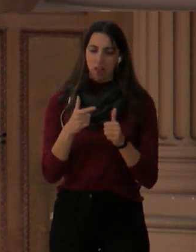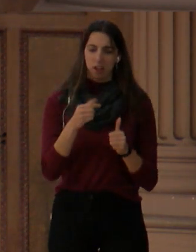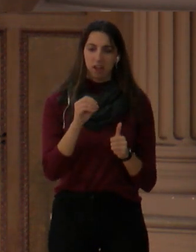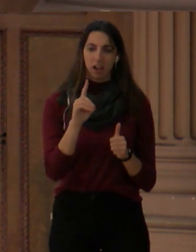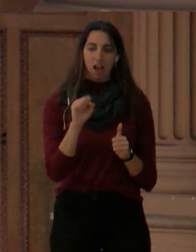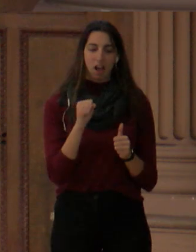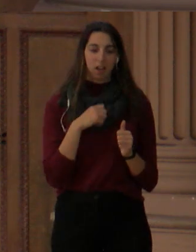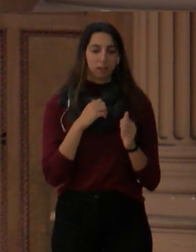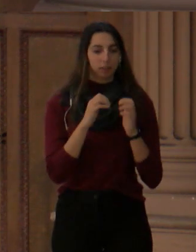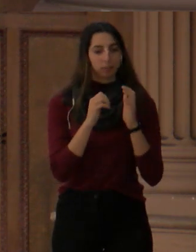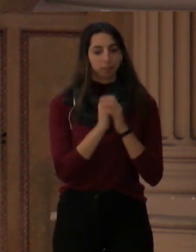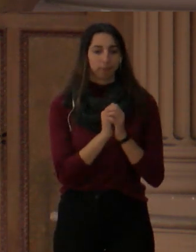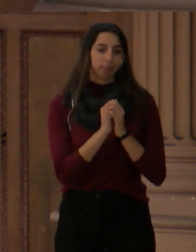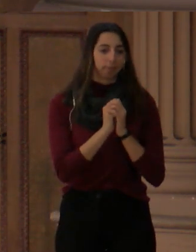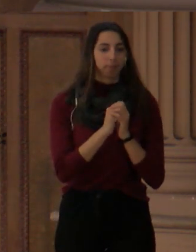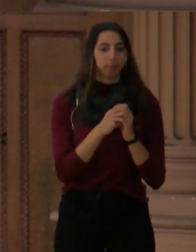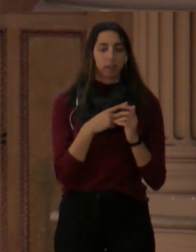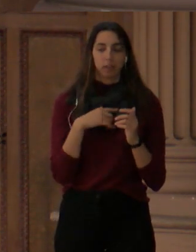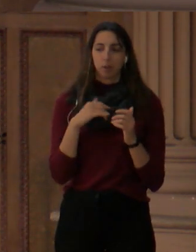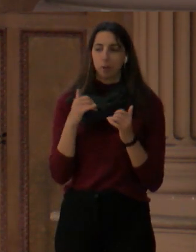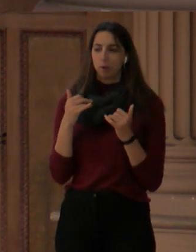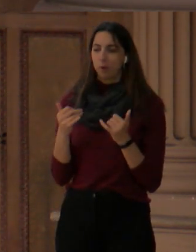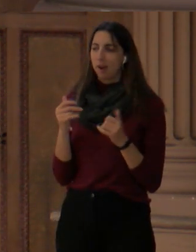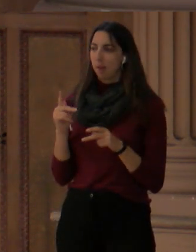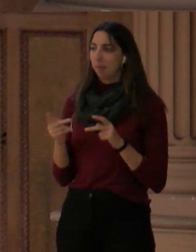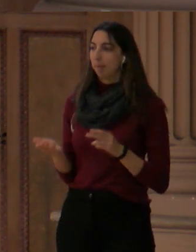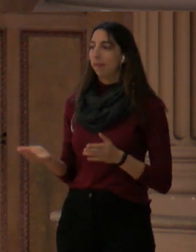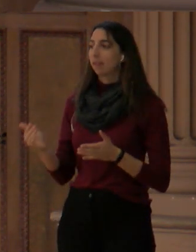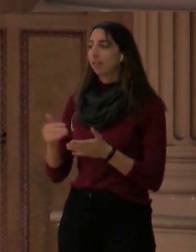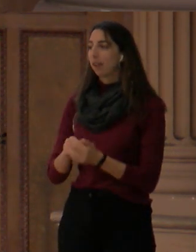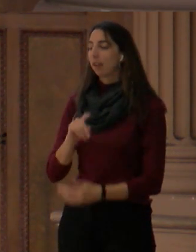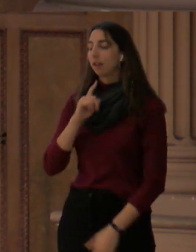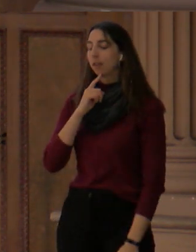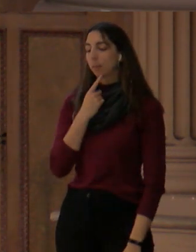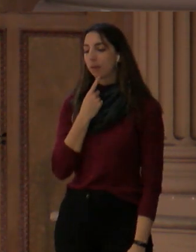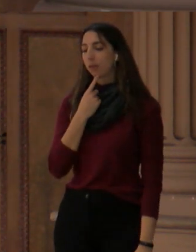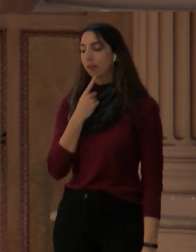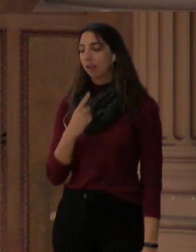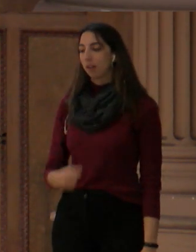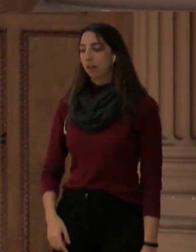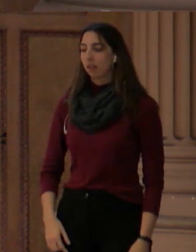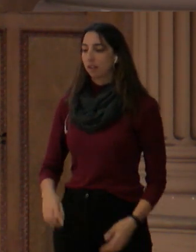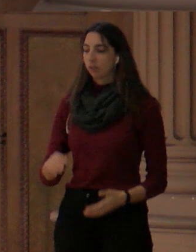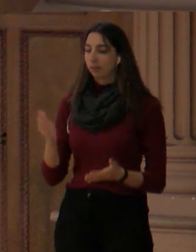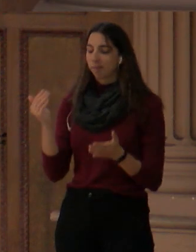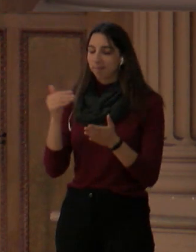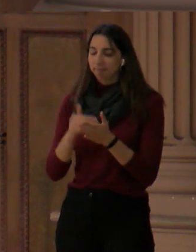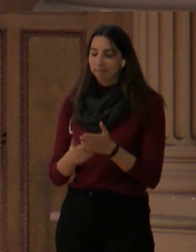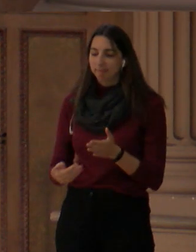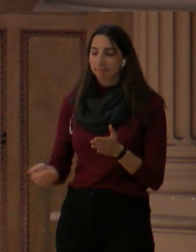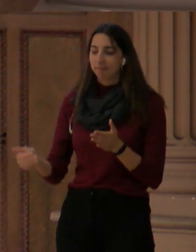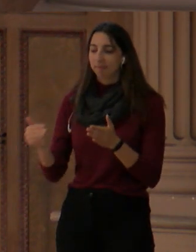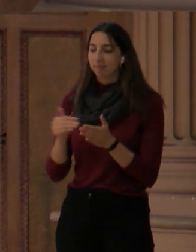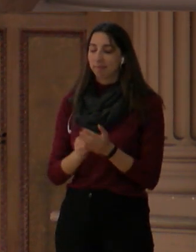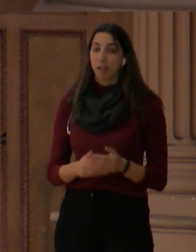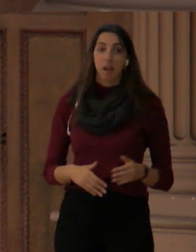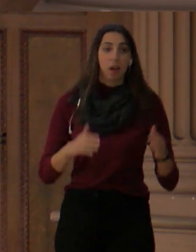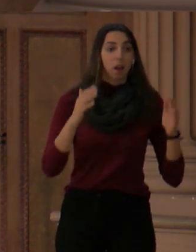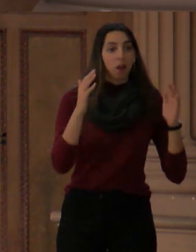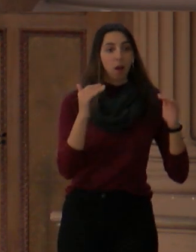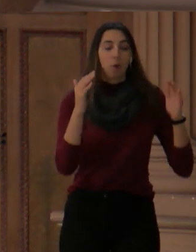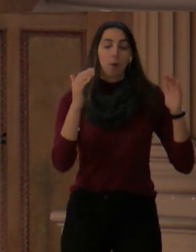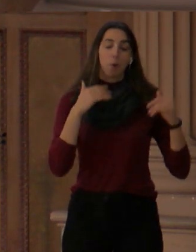And so once again, the people are disappointed. And this cycle of hope and joy followed by crushing disappointment